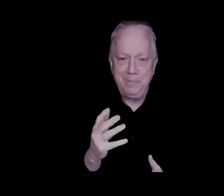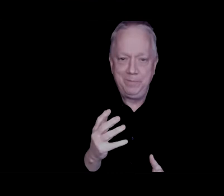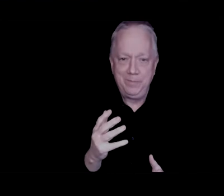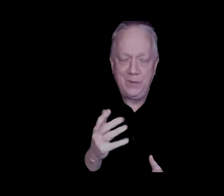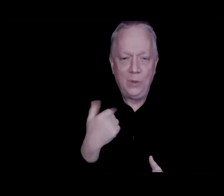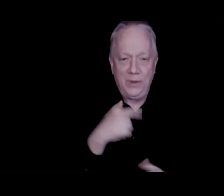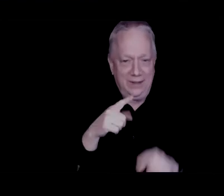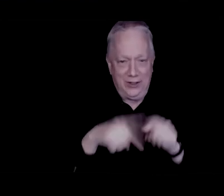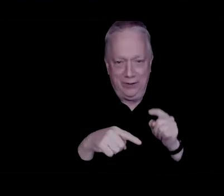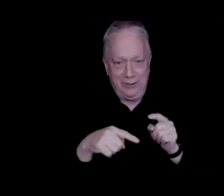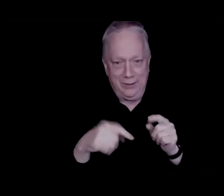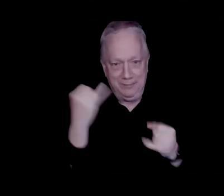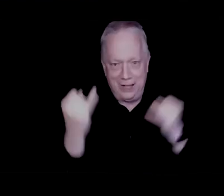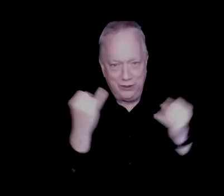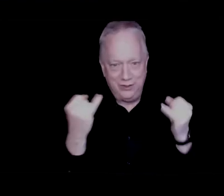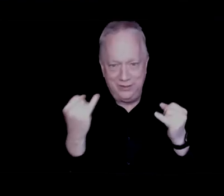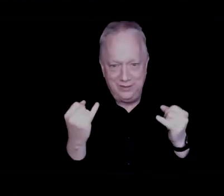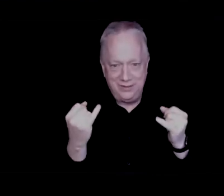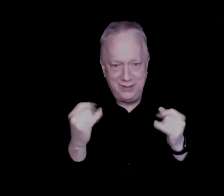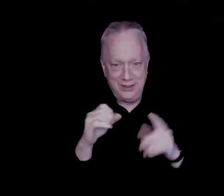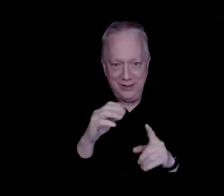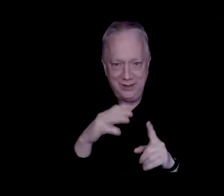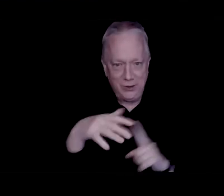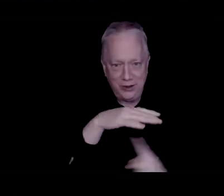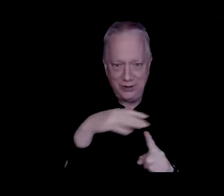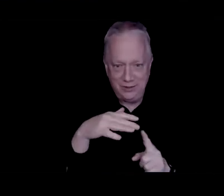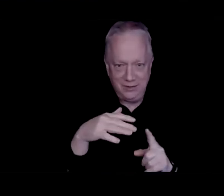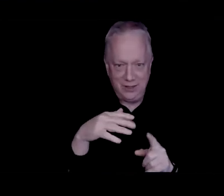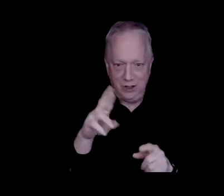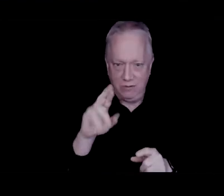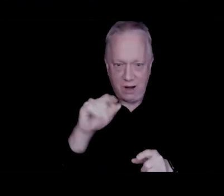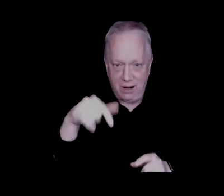we cannot imagine this situation in Raqqa. I mean,